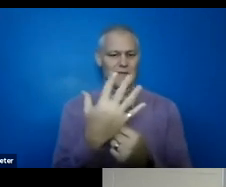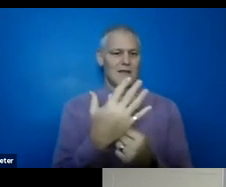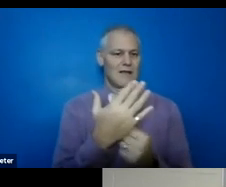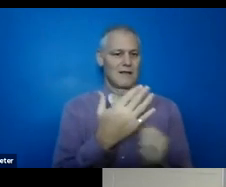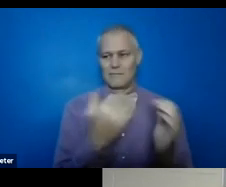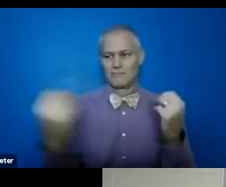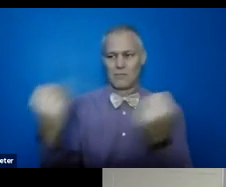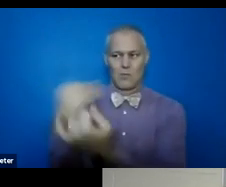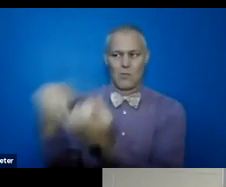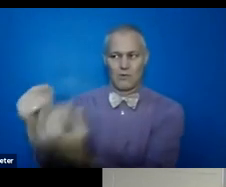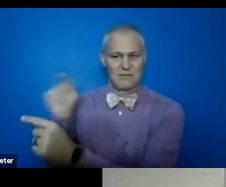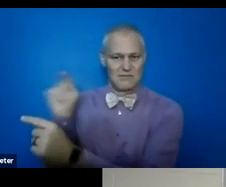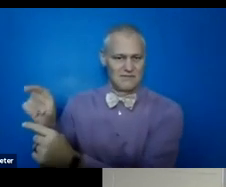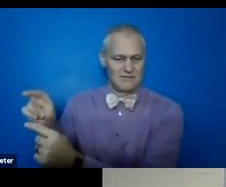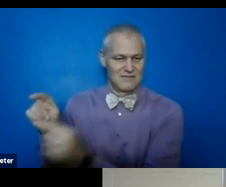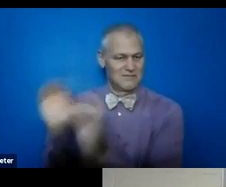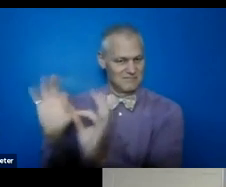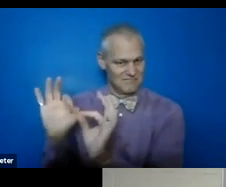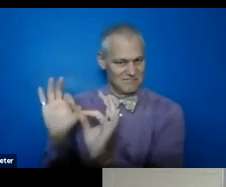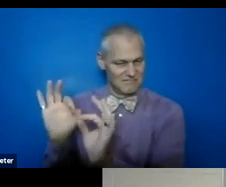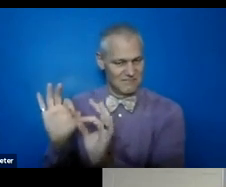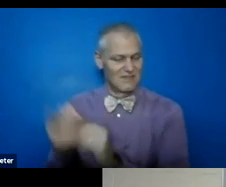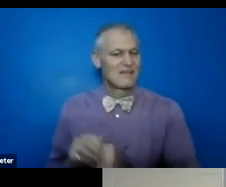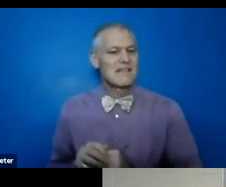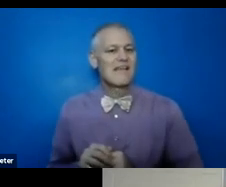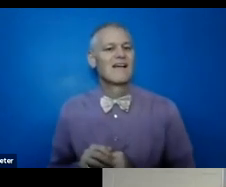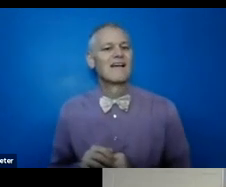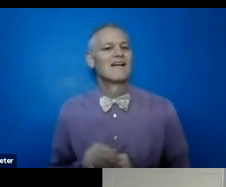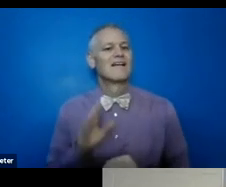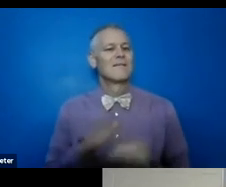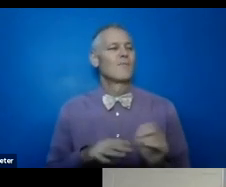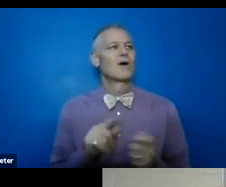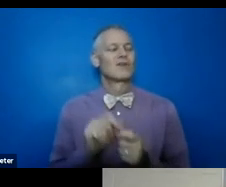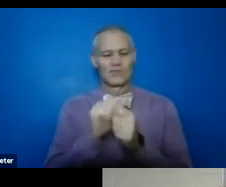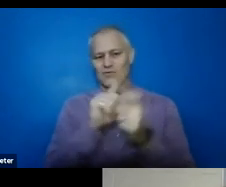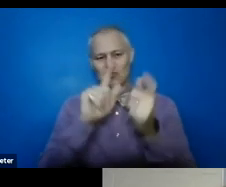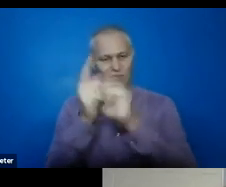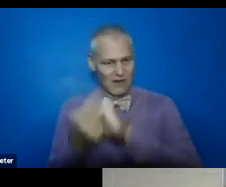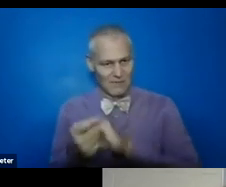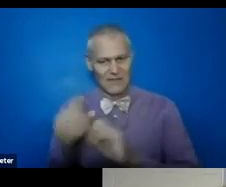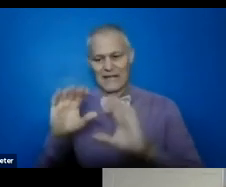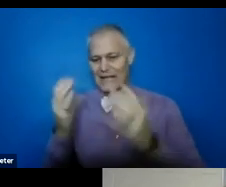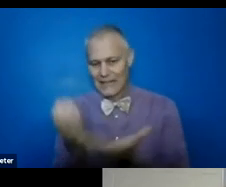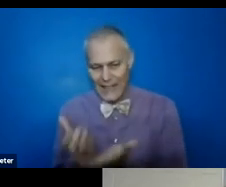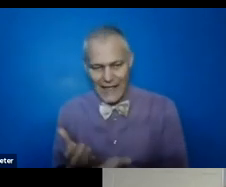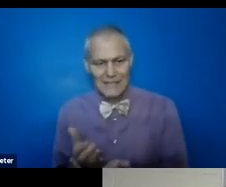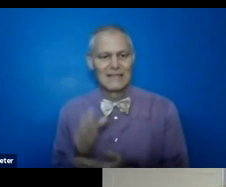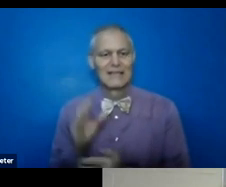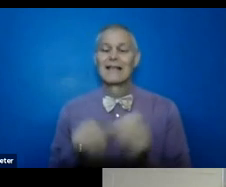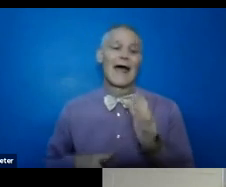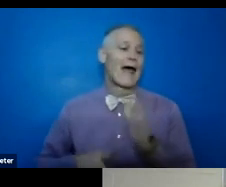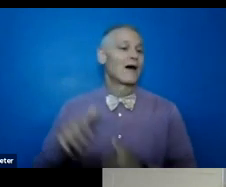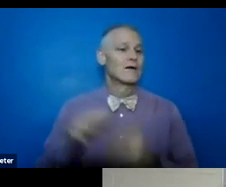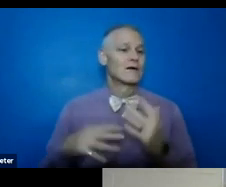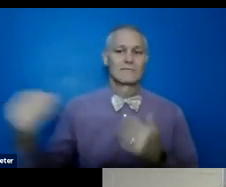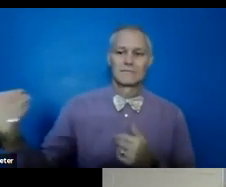same direction. You like encounter some more transformational messages in a classroom setting, then you walk out, you get